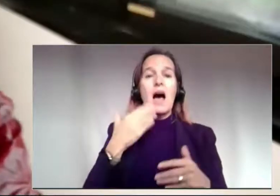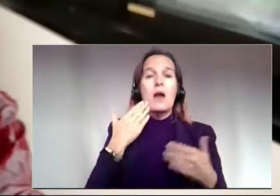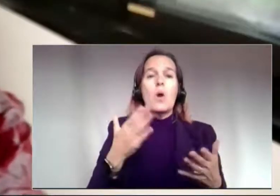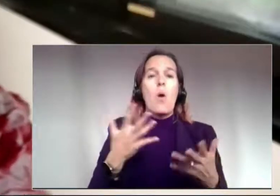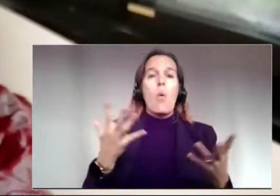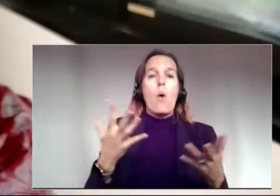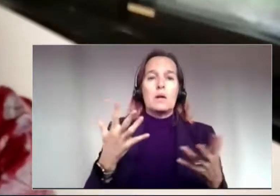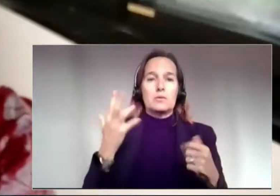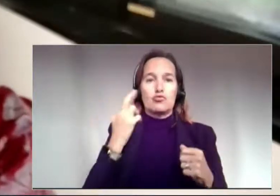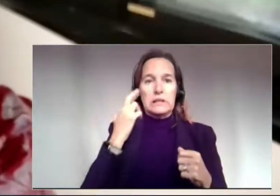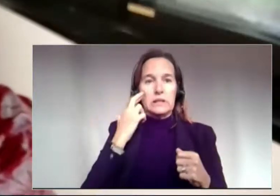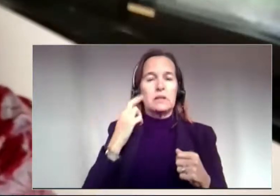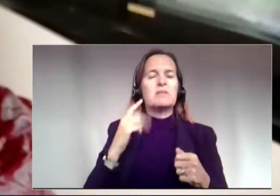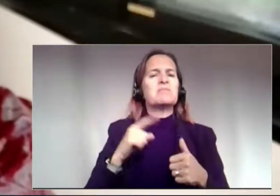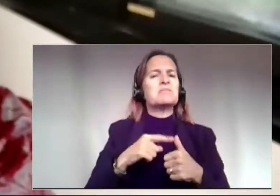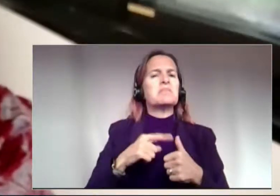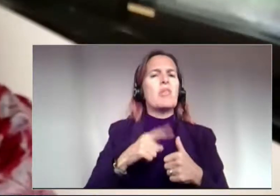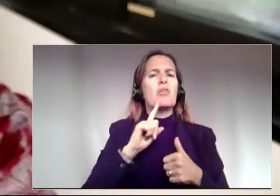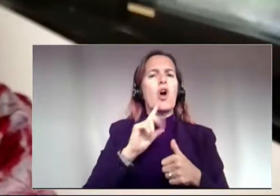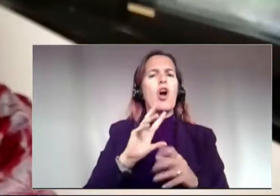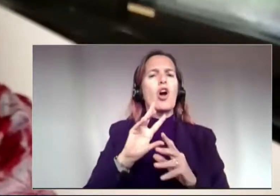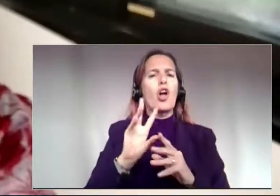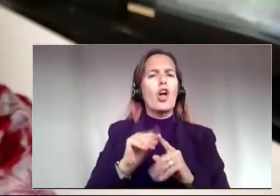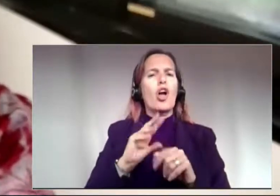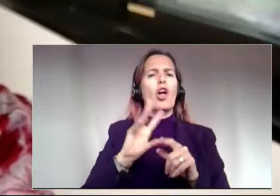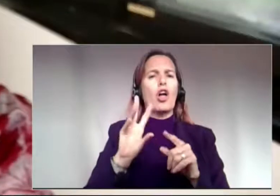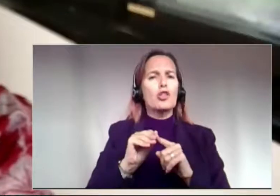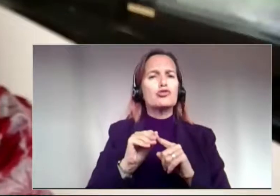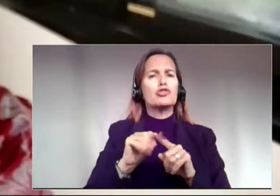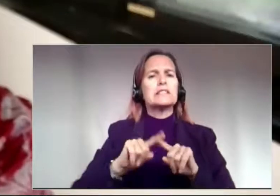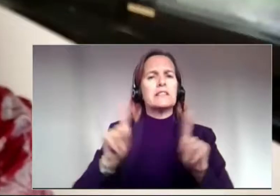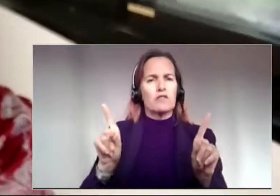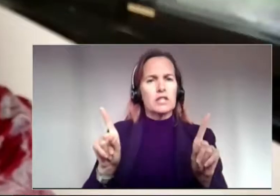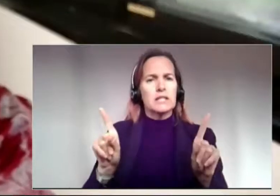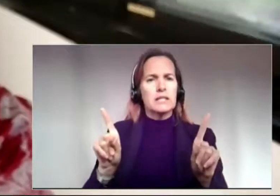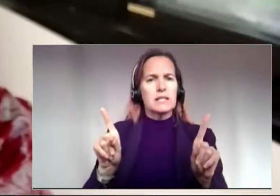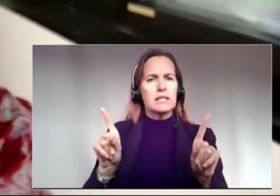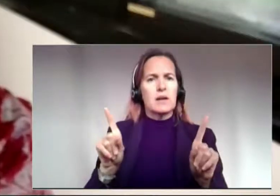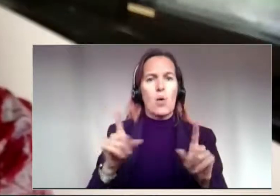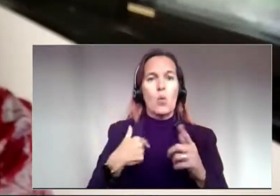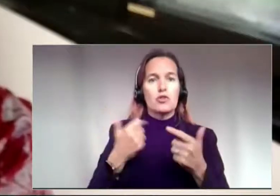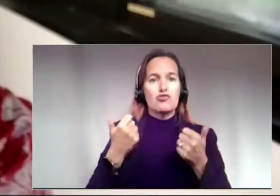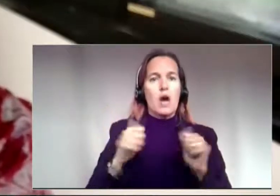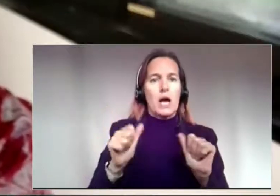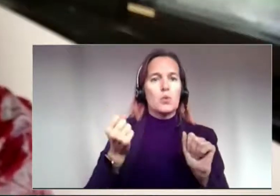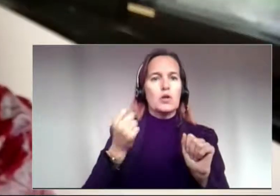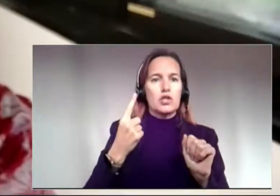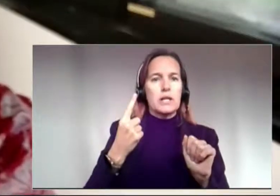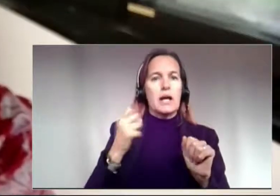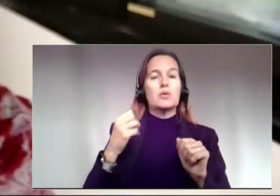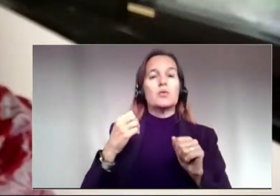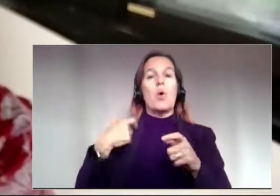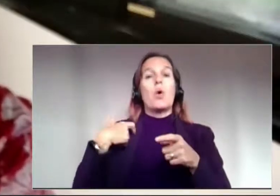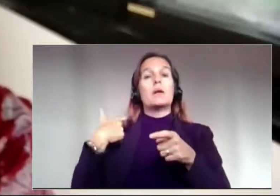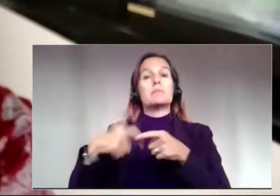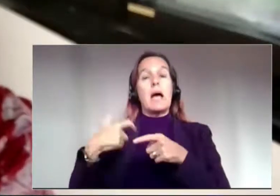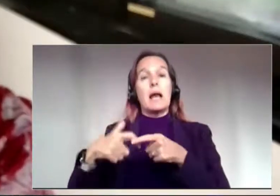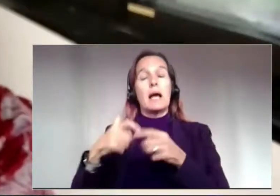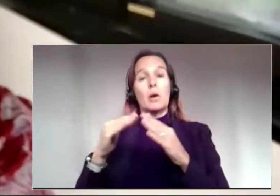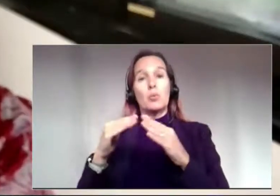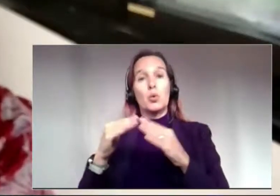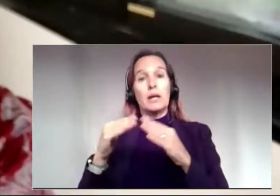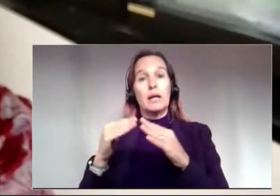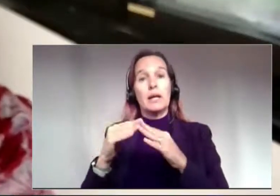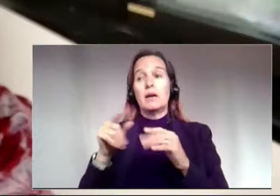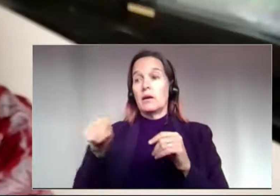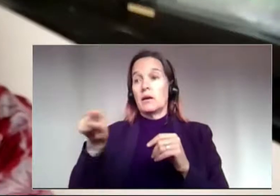cultural differences that we're trying to understand. And we're trying to have the Spanish community, the Hispanic community, intervene on